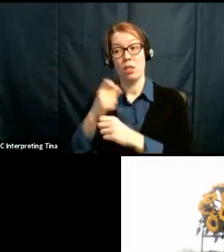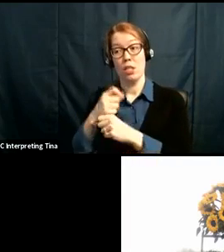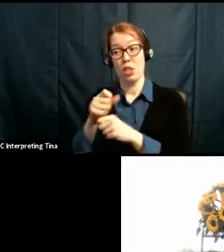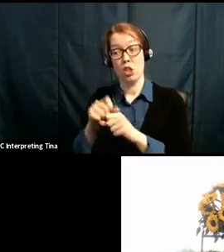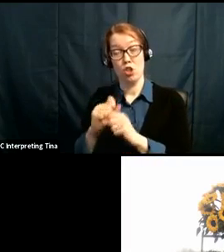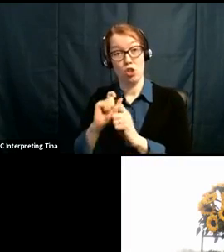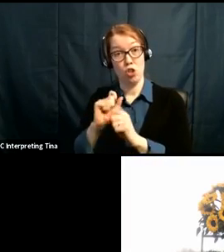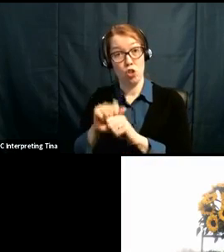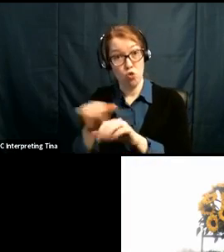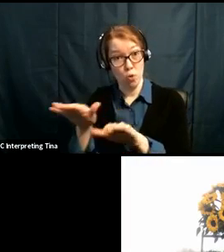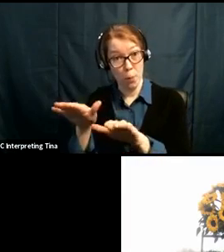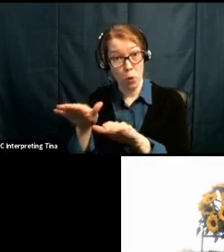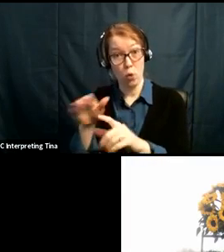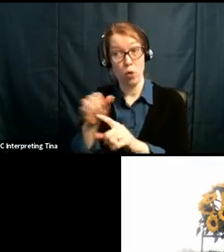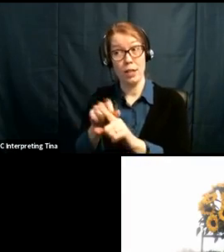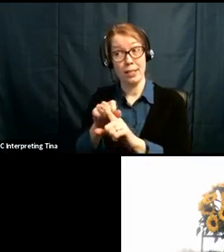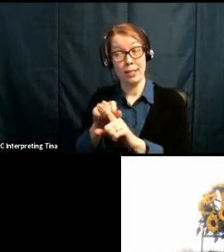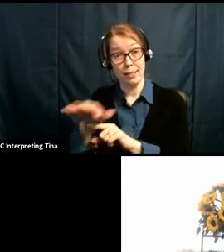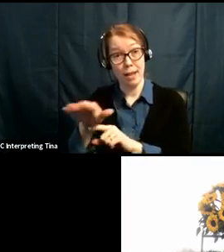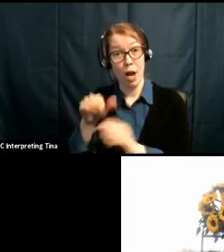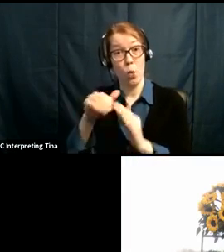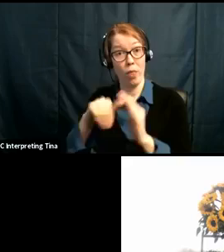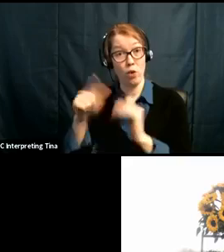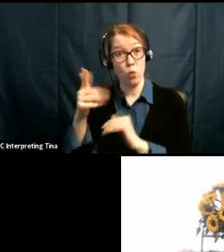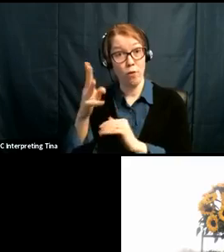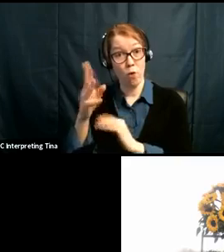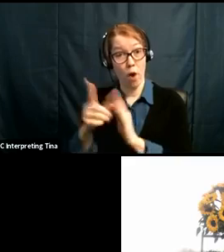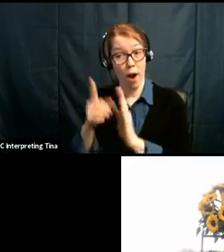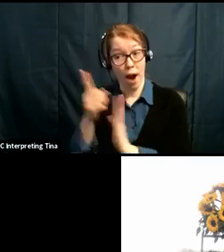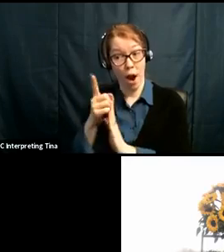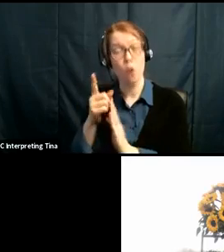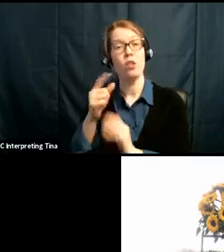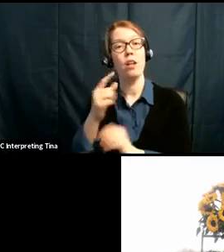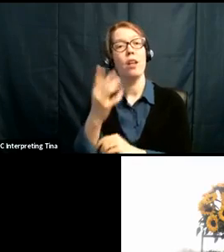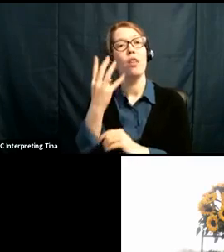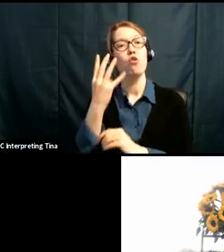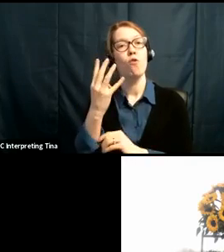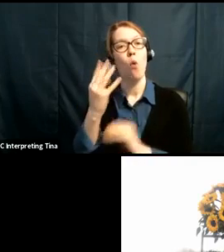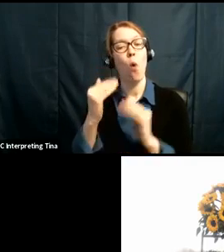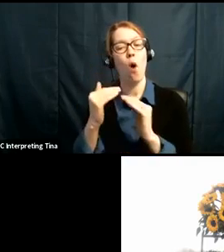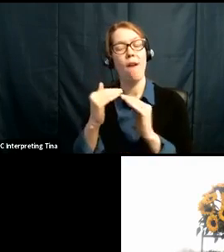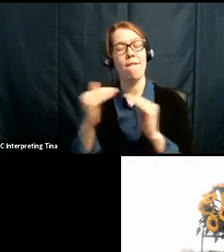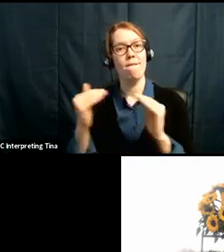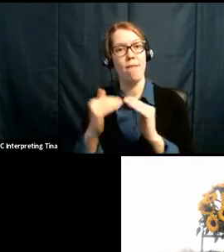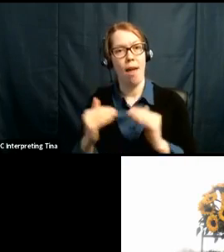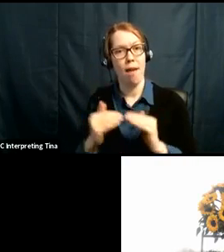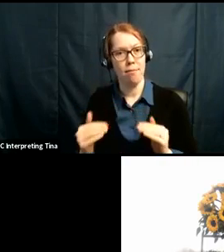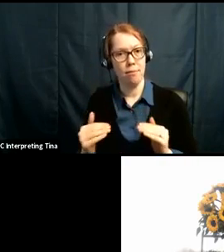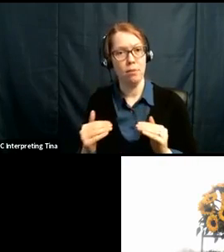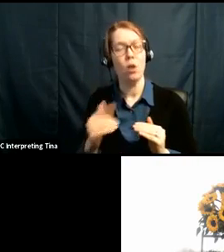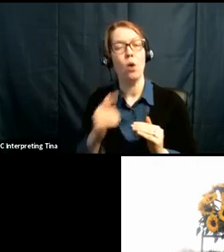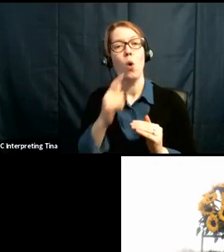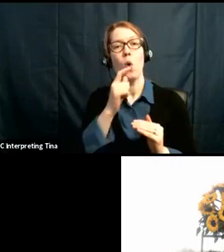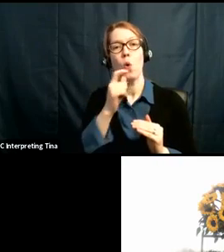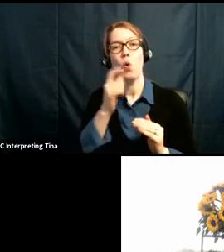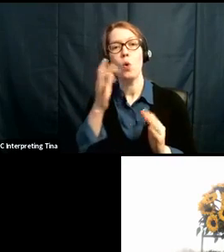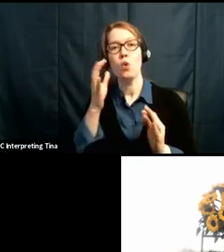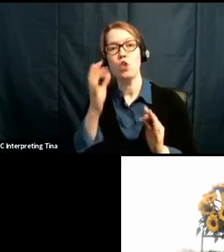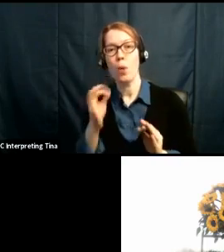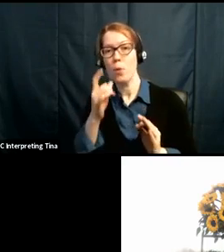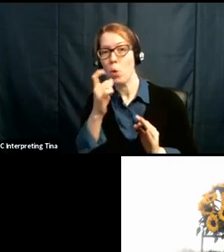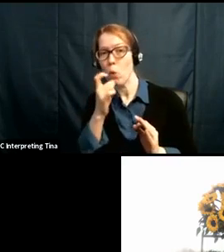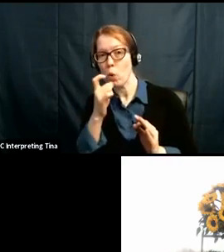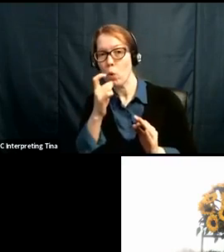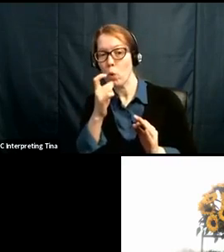it out within 24 hours. And then there's a four phases of determine who gets it when. And my guess